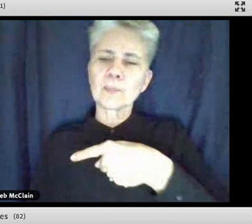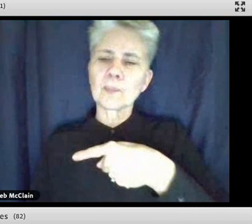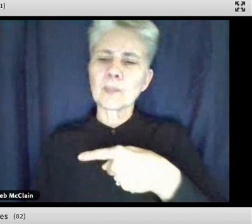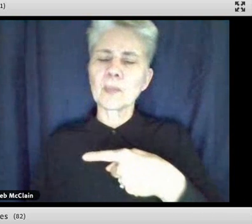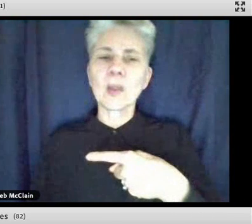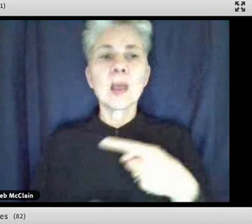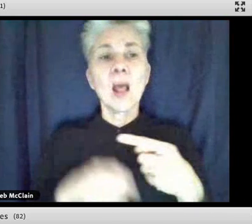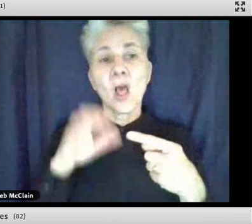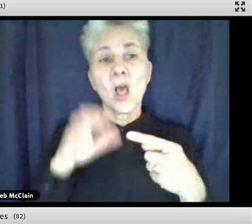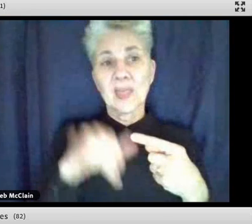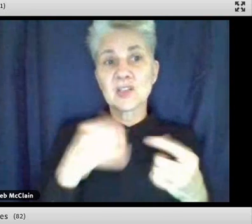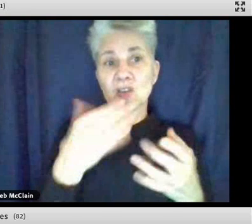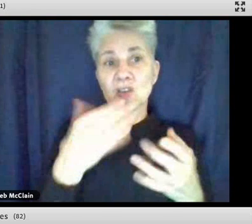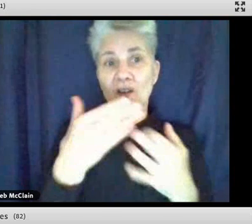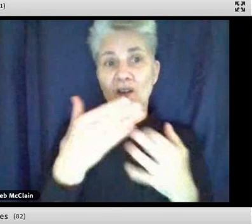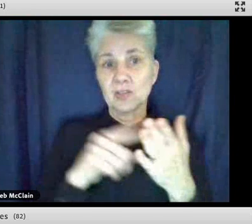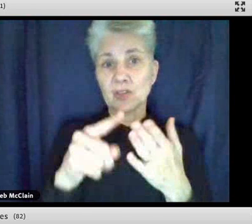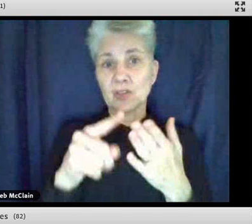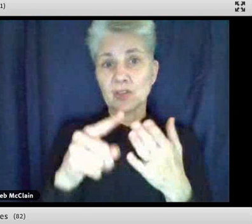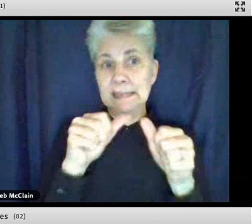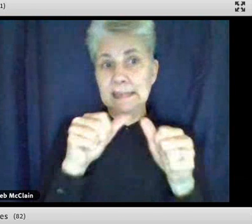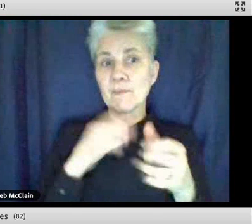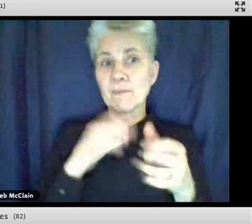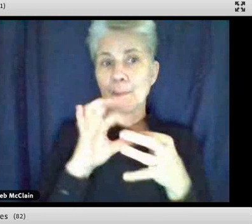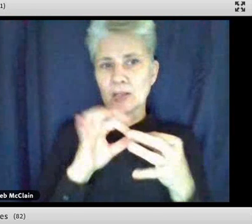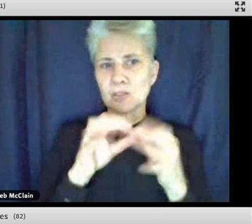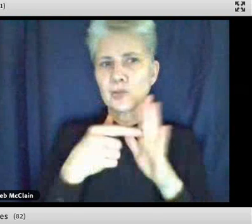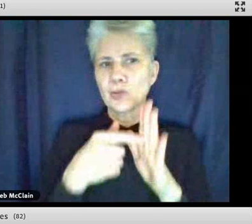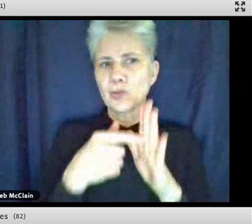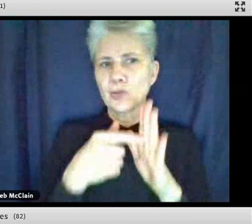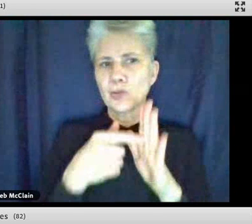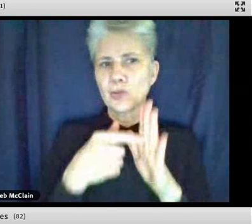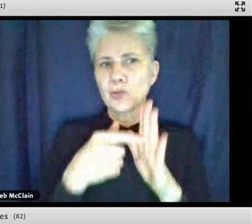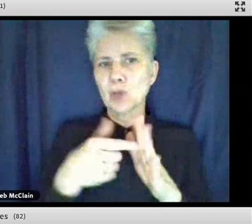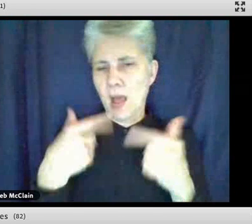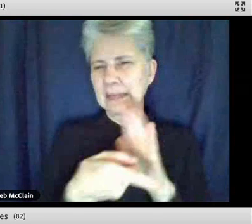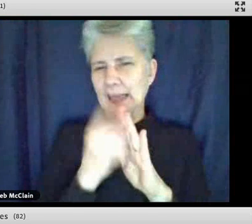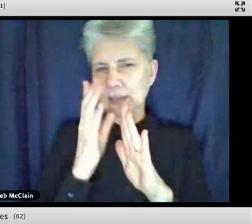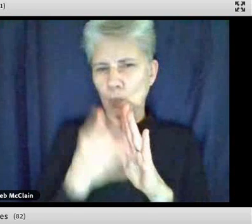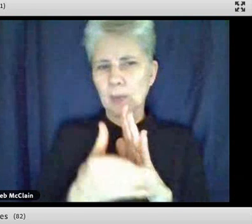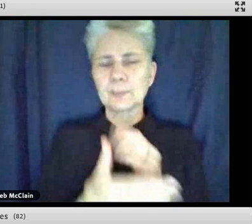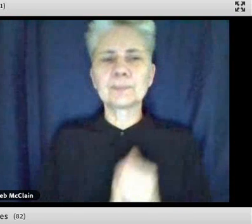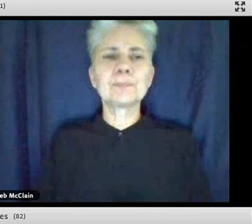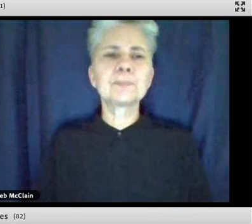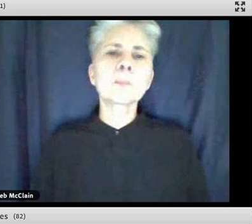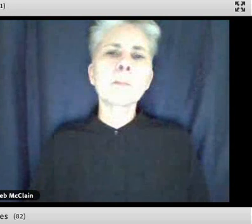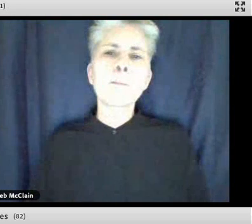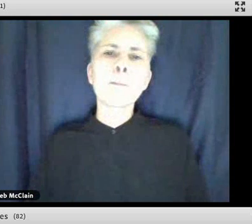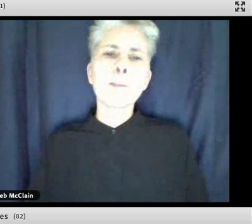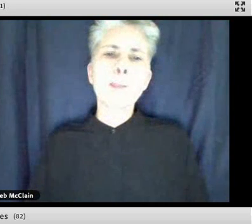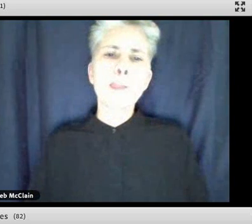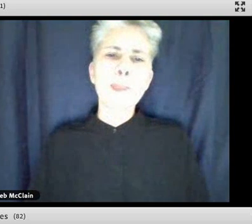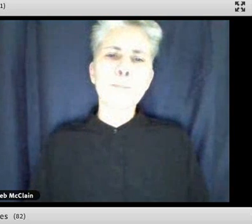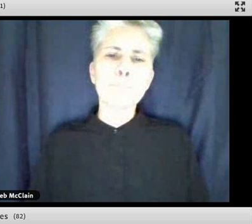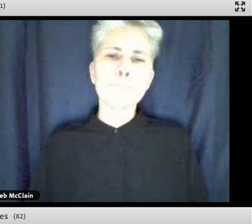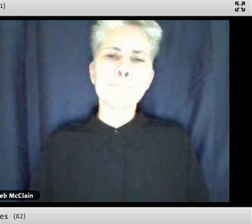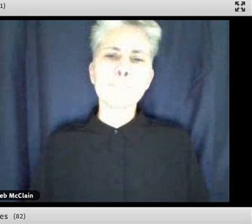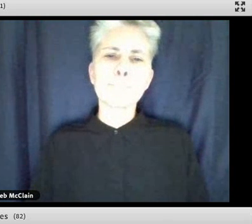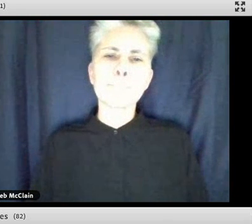the fact-checking sites I mentioned. I'm going to show them to you live in just a second. Let me share my